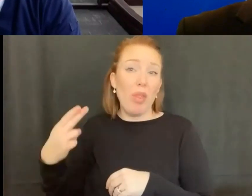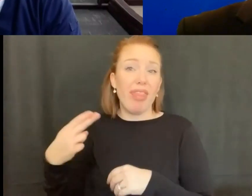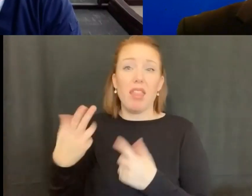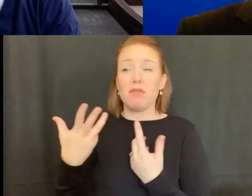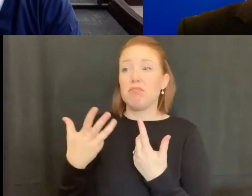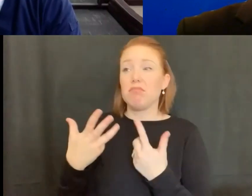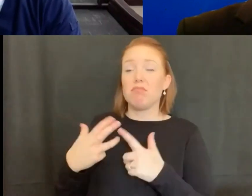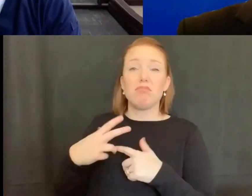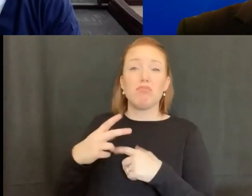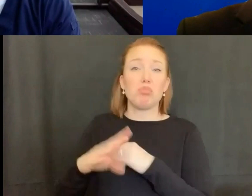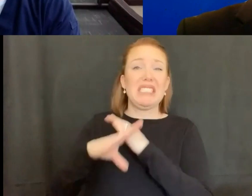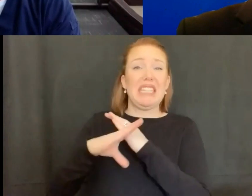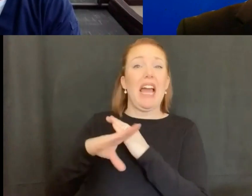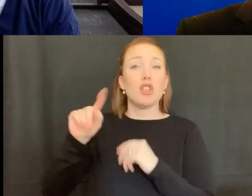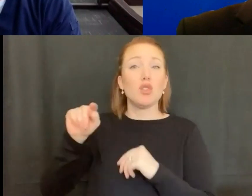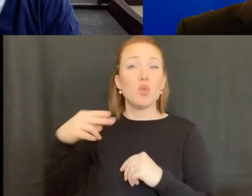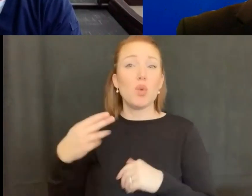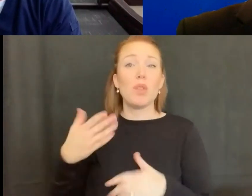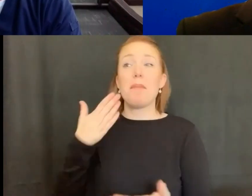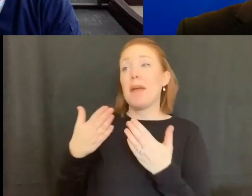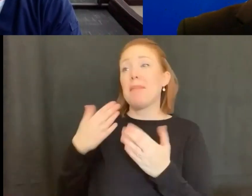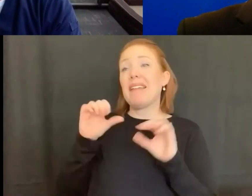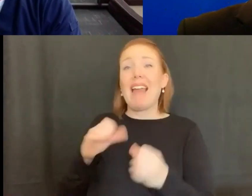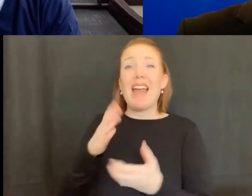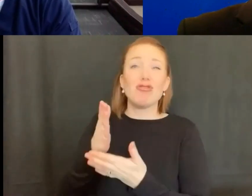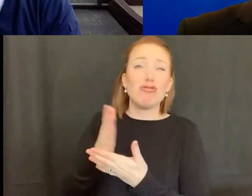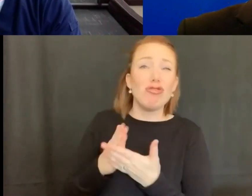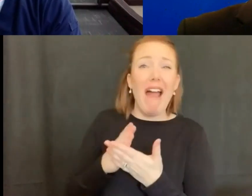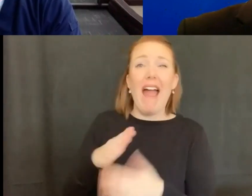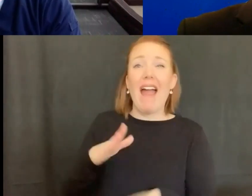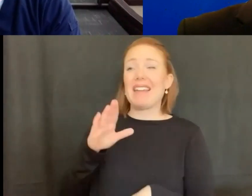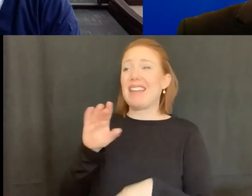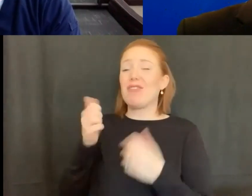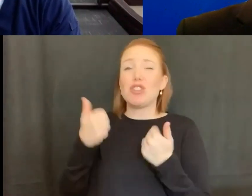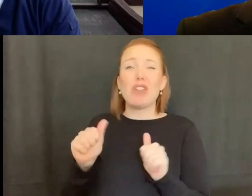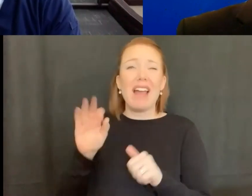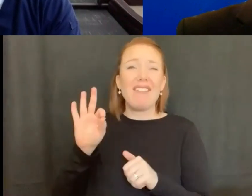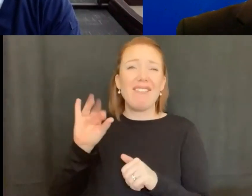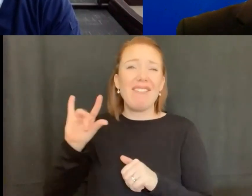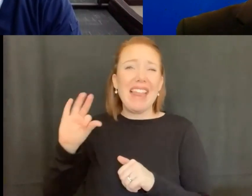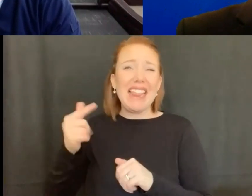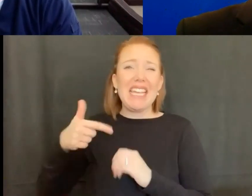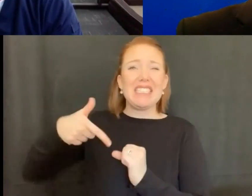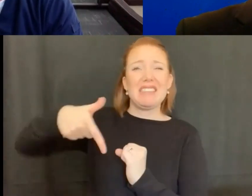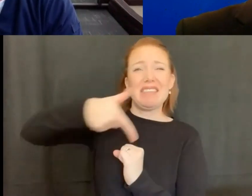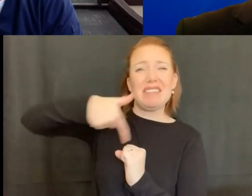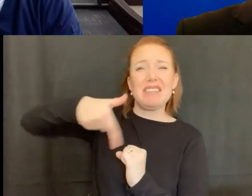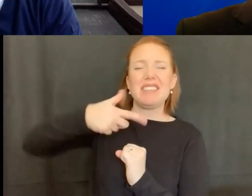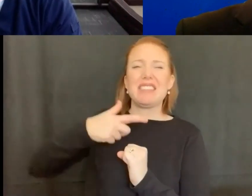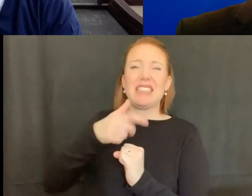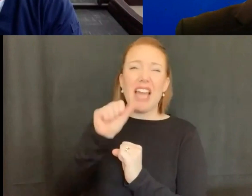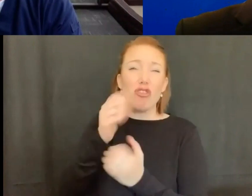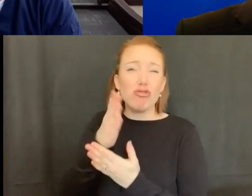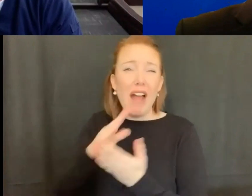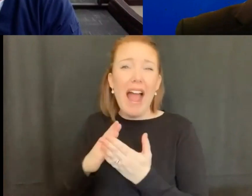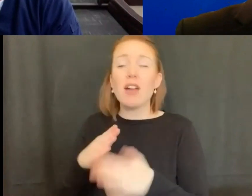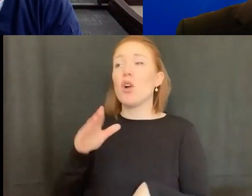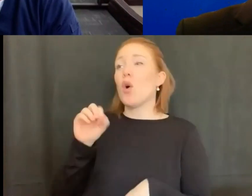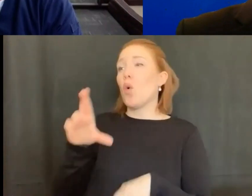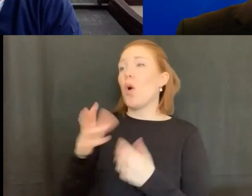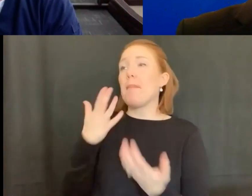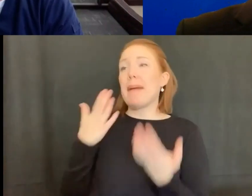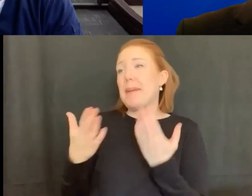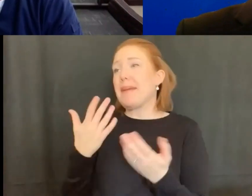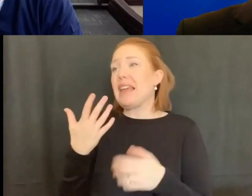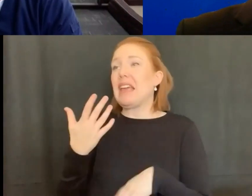restored. Maybe it's vulnerable to fracture if we were to try to put a large filling on it, or like I said, maybe it's structurally compromised from something like a root canal or